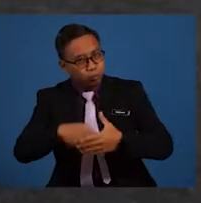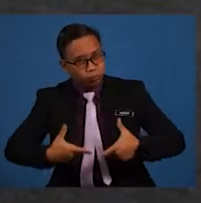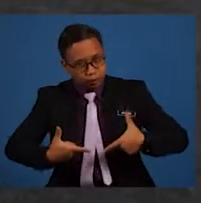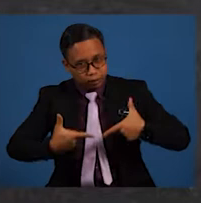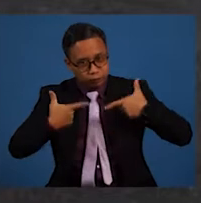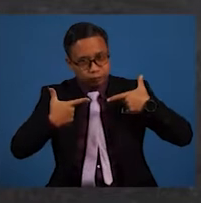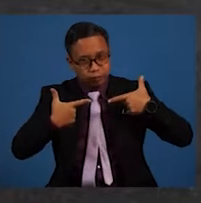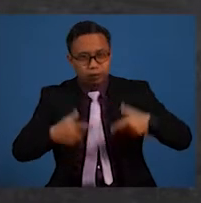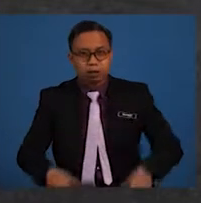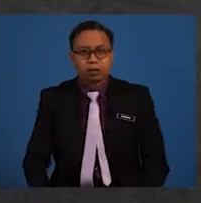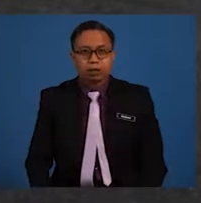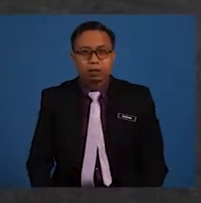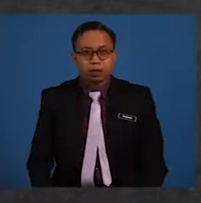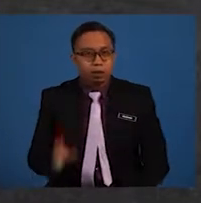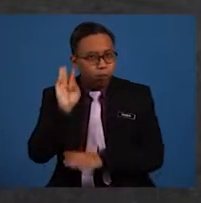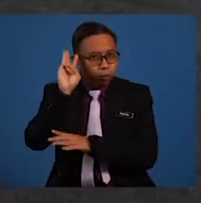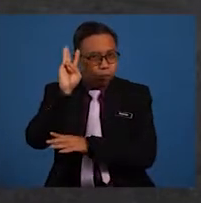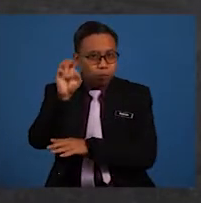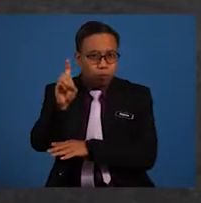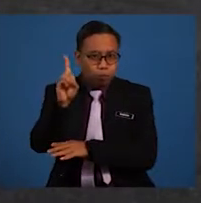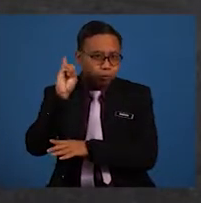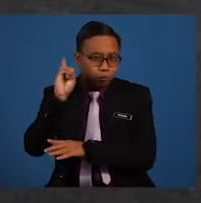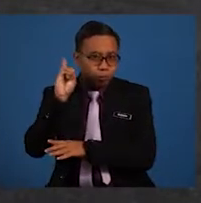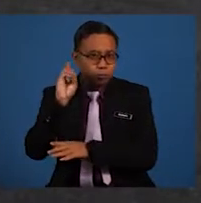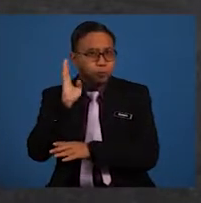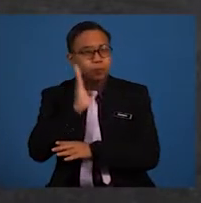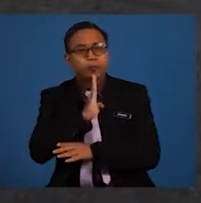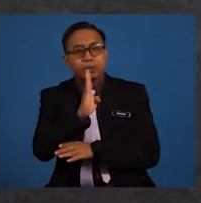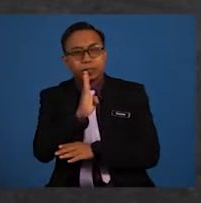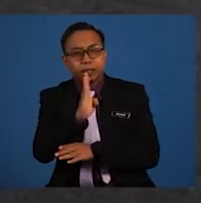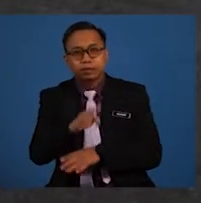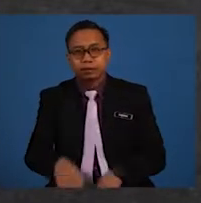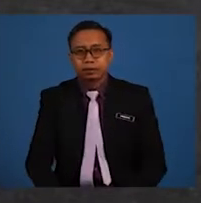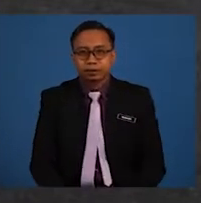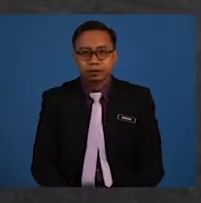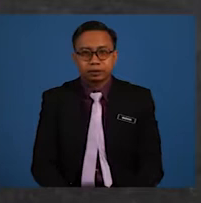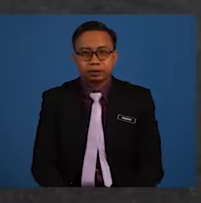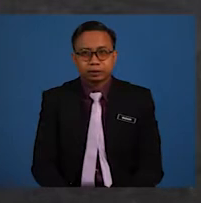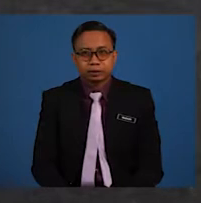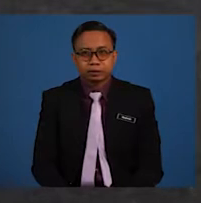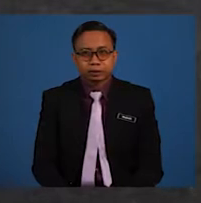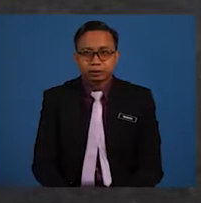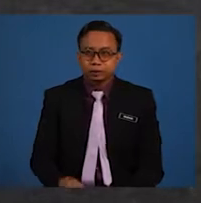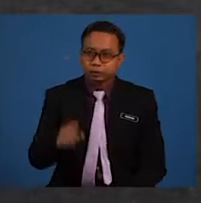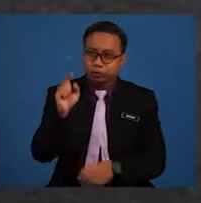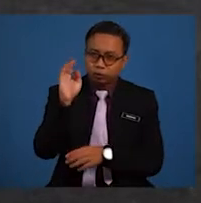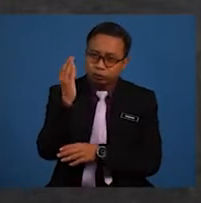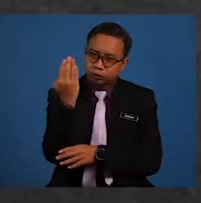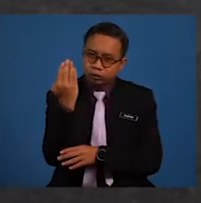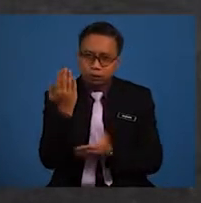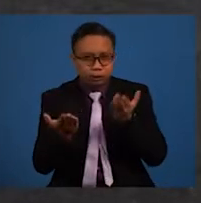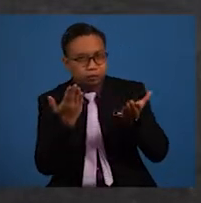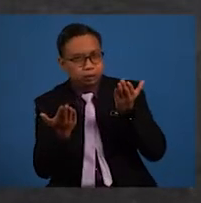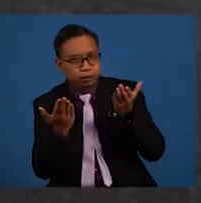again. It would be heaven denied. The possibility